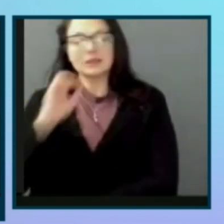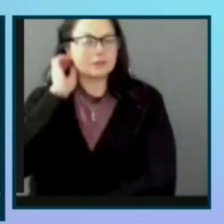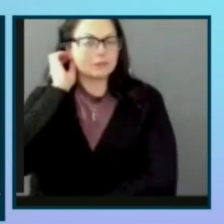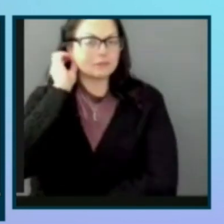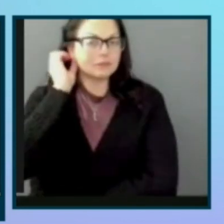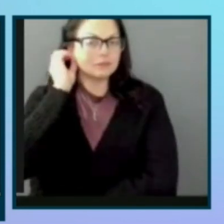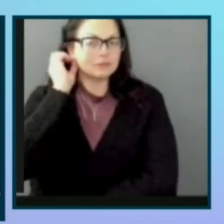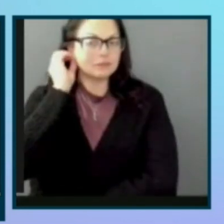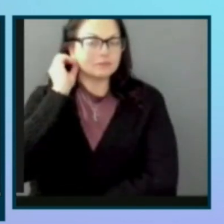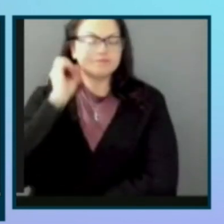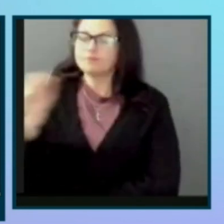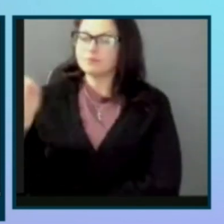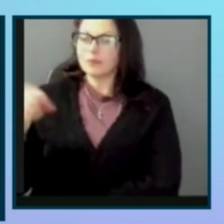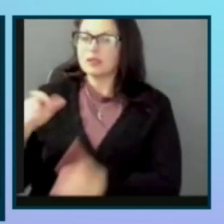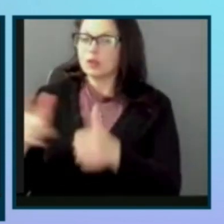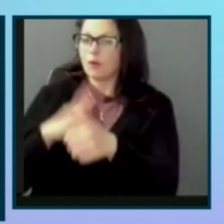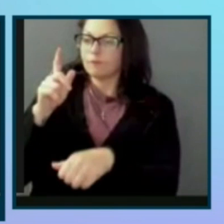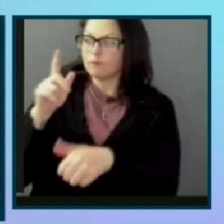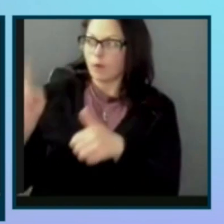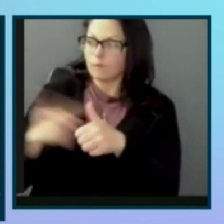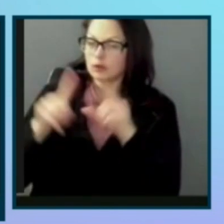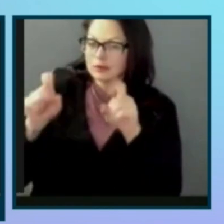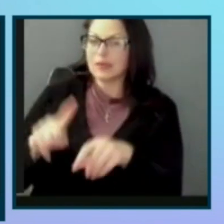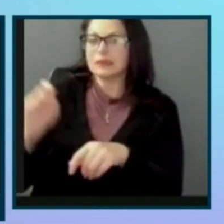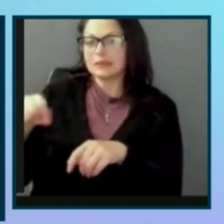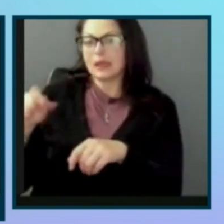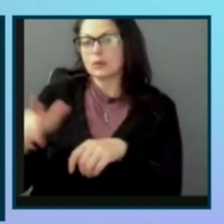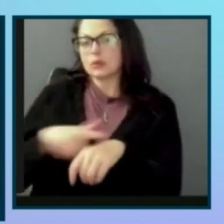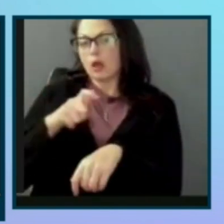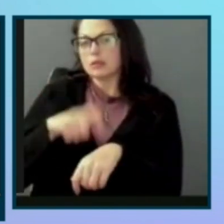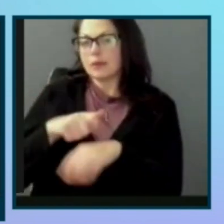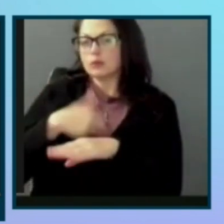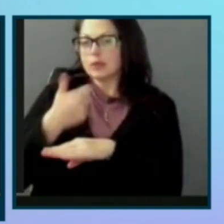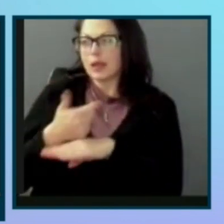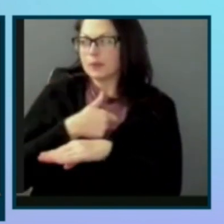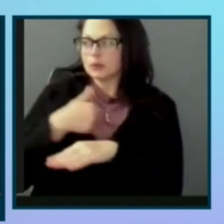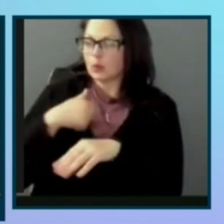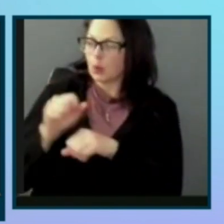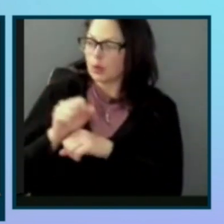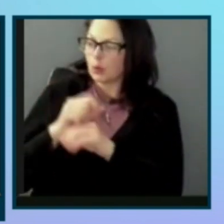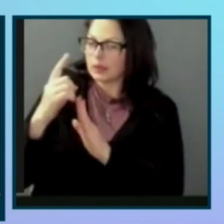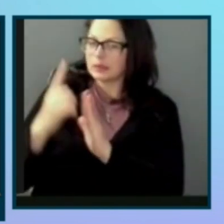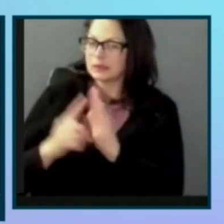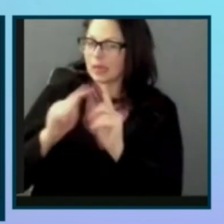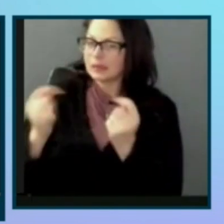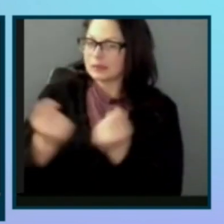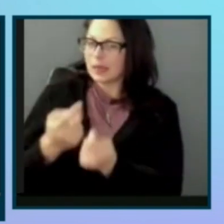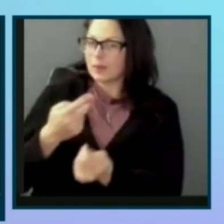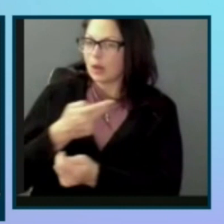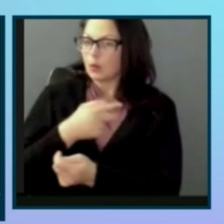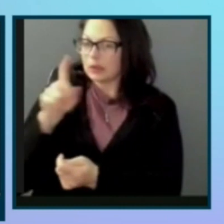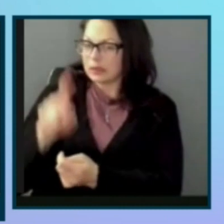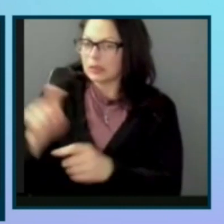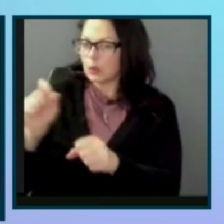first test, it did take some time to set up because we were working with a design team, so we needed to work with them for when the